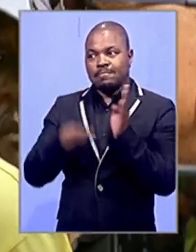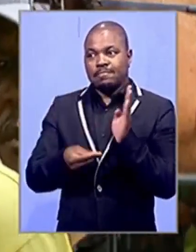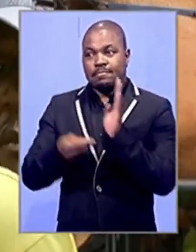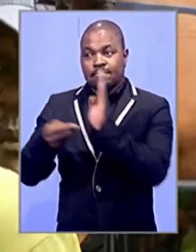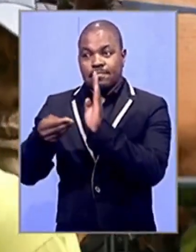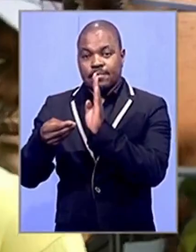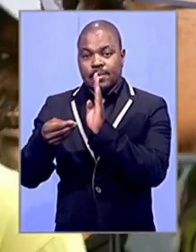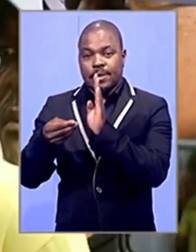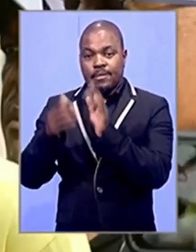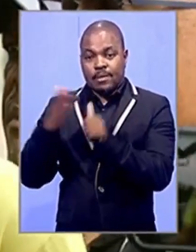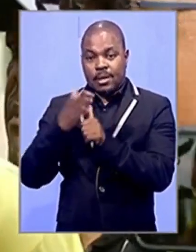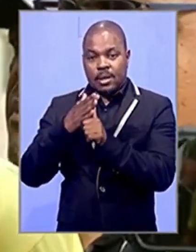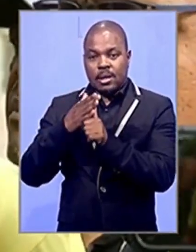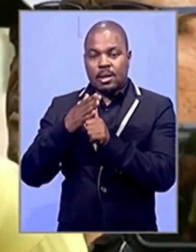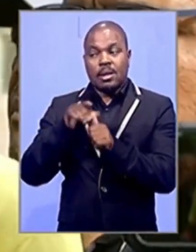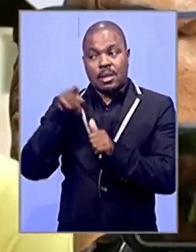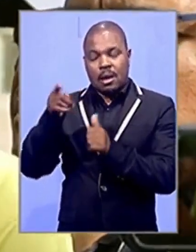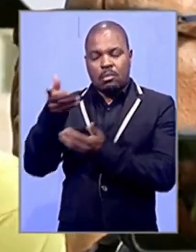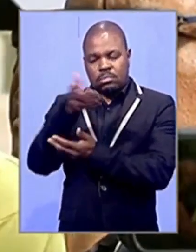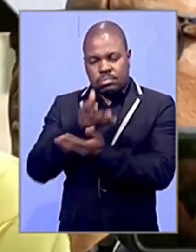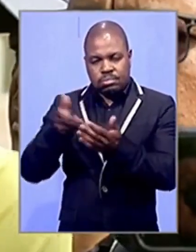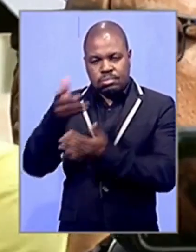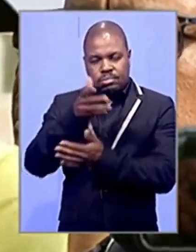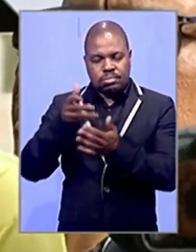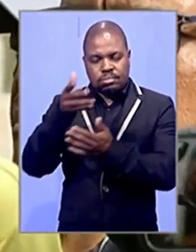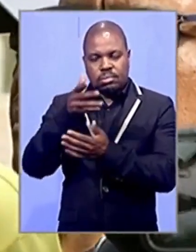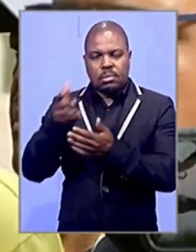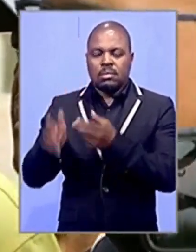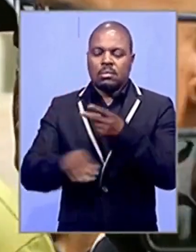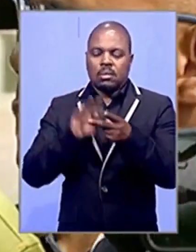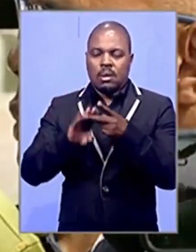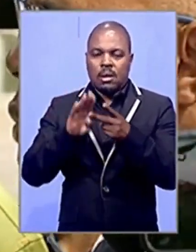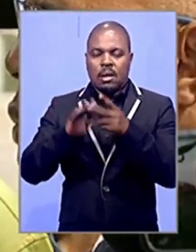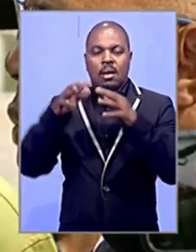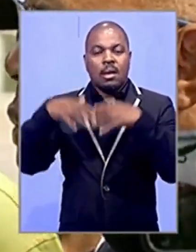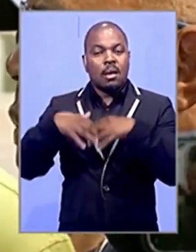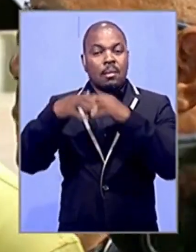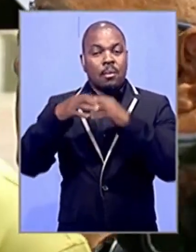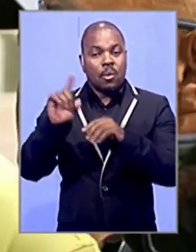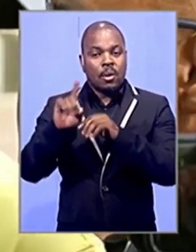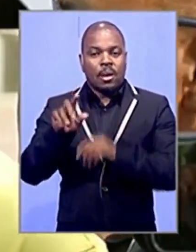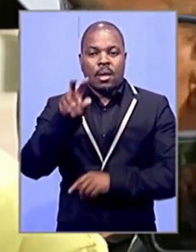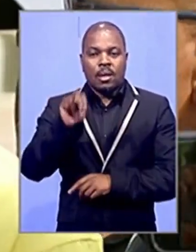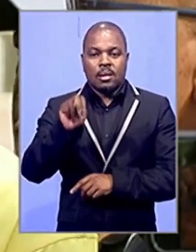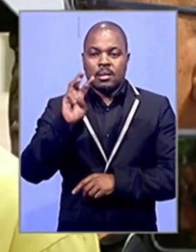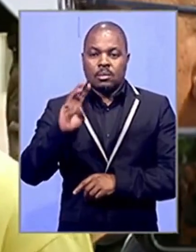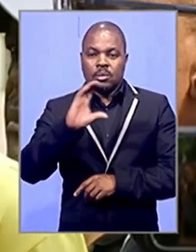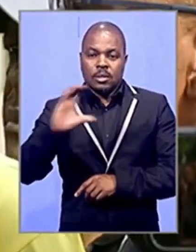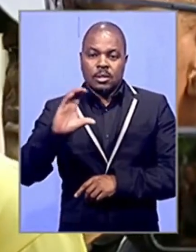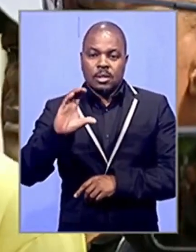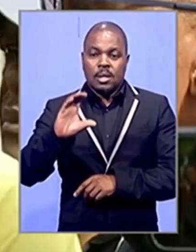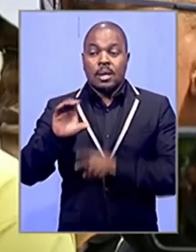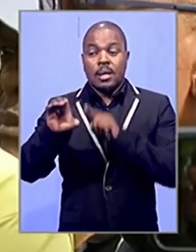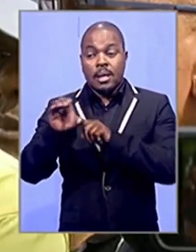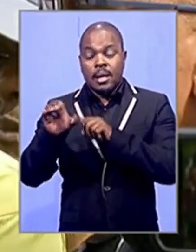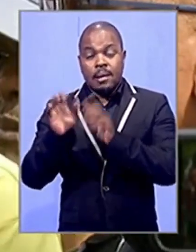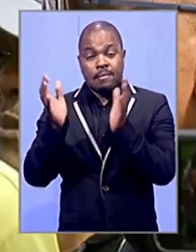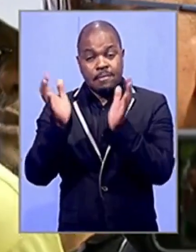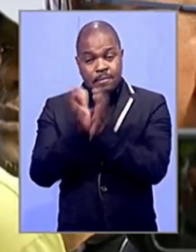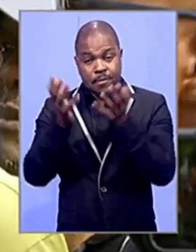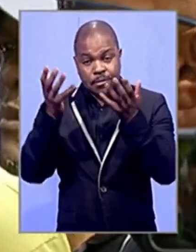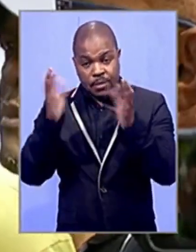first. The officials must process it, convene an NWC. Once the NWC is done,